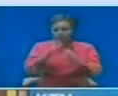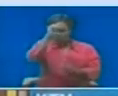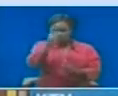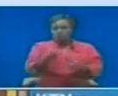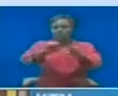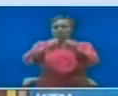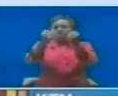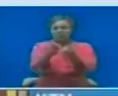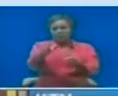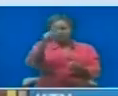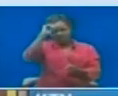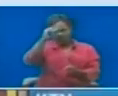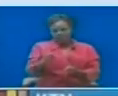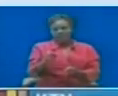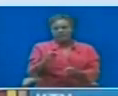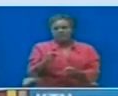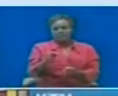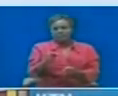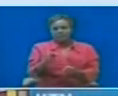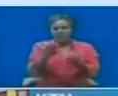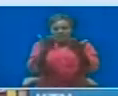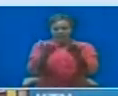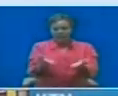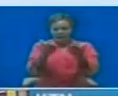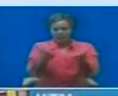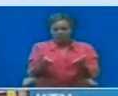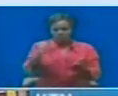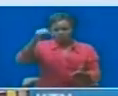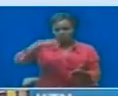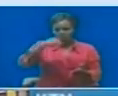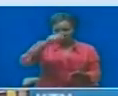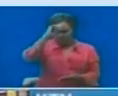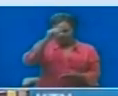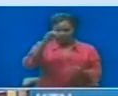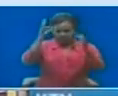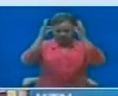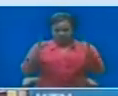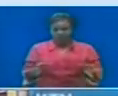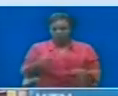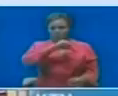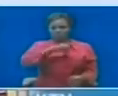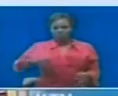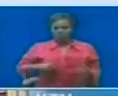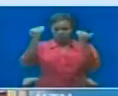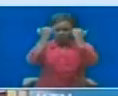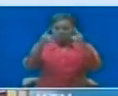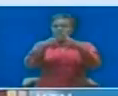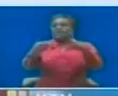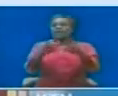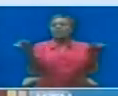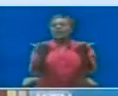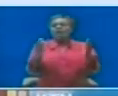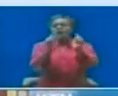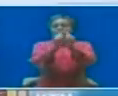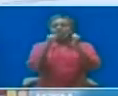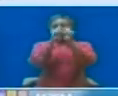system, that through the High Court to the Court of Appeal and today's ruling by the Supreme Court of Kenya. It all began in